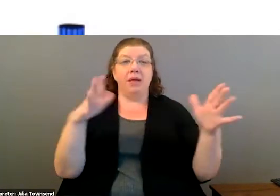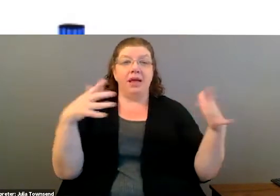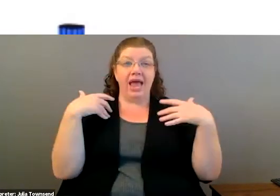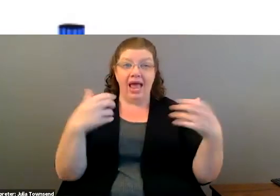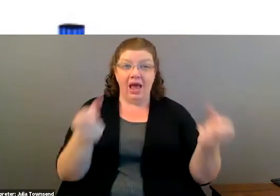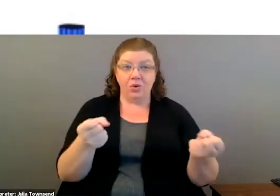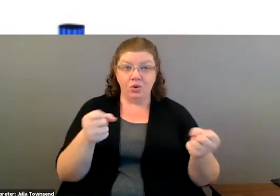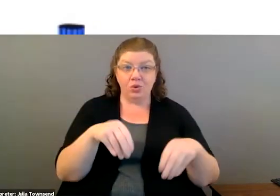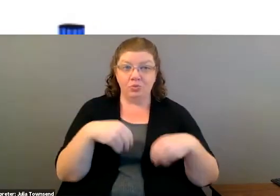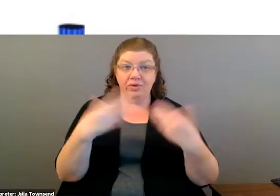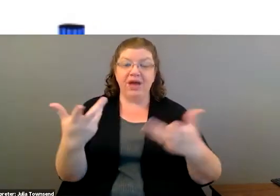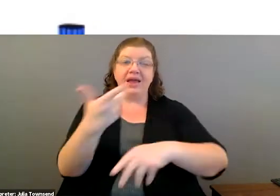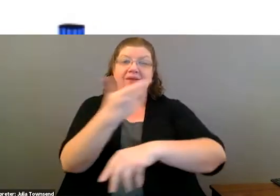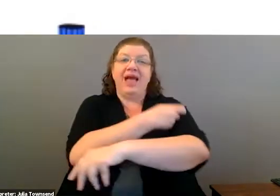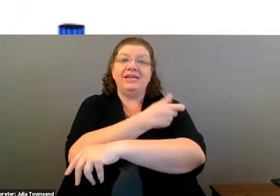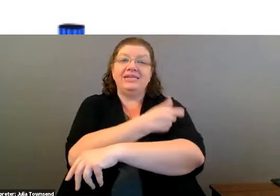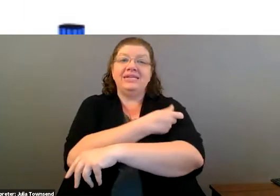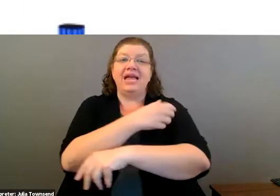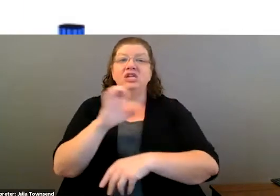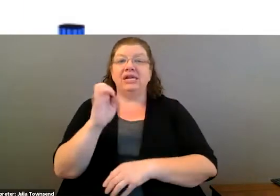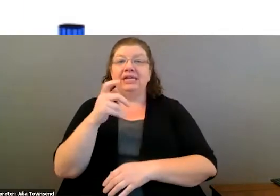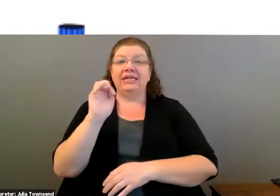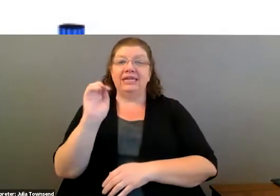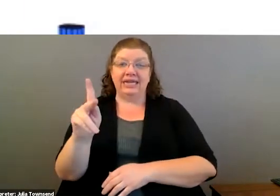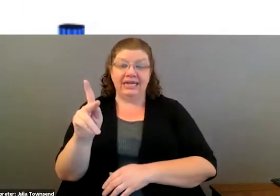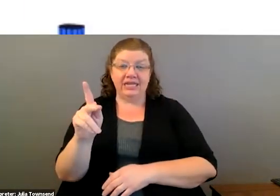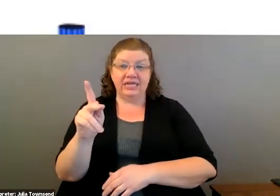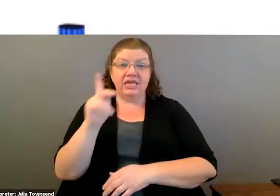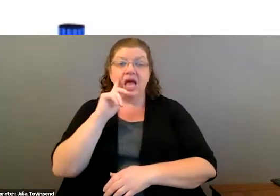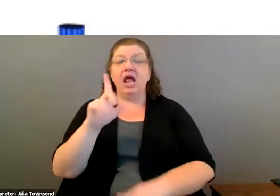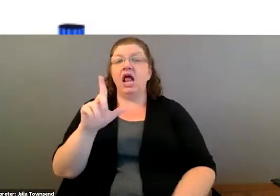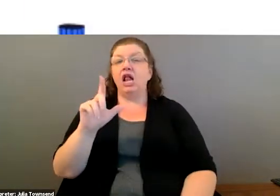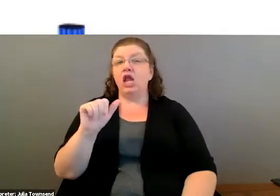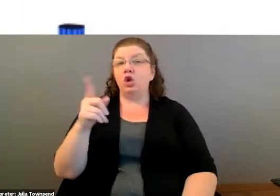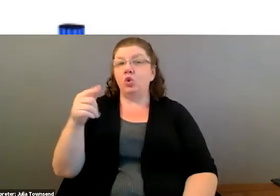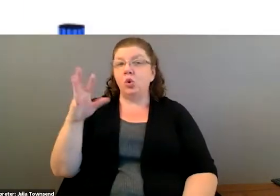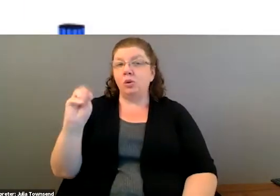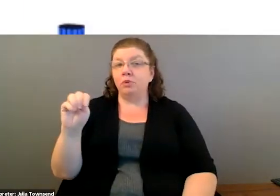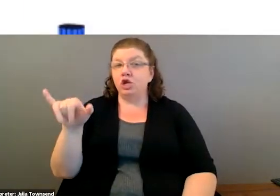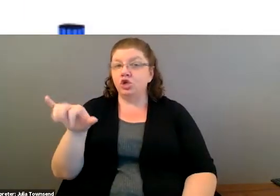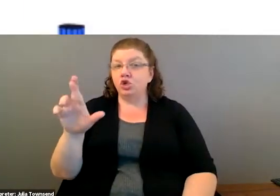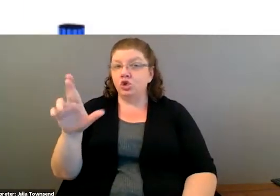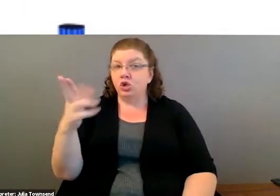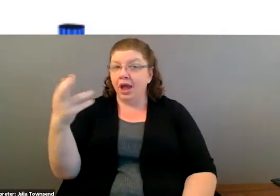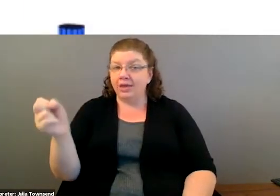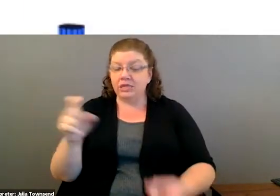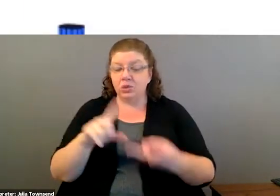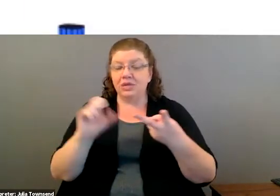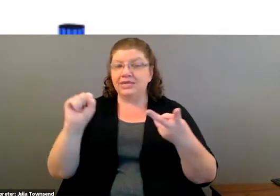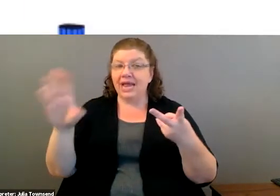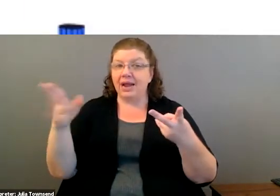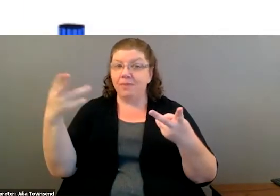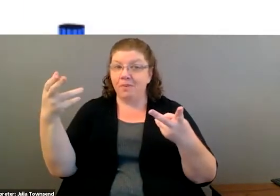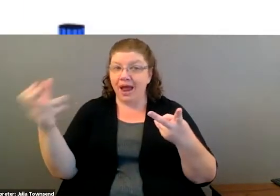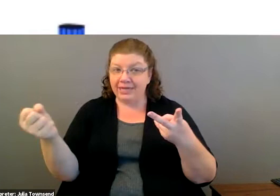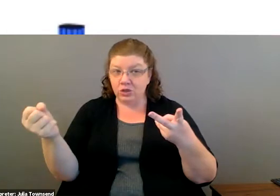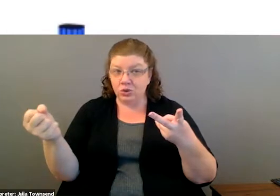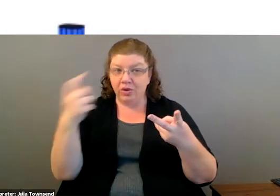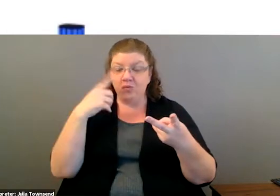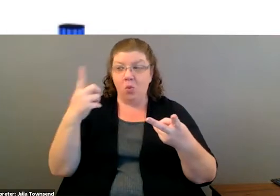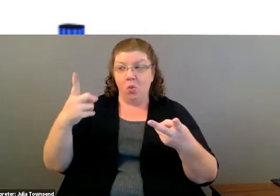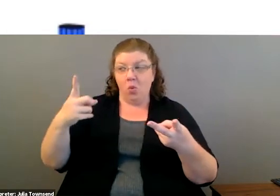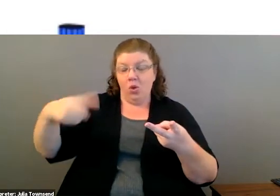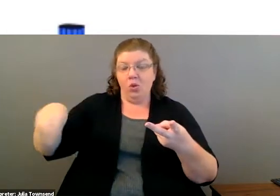provide vaccination clinics at La Cumbre Junior High School and Santa Barbara High School for those who